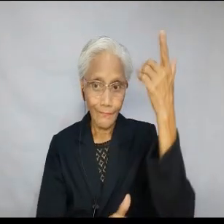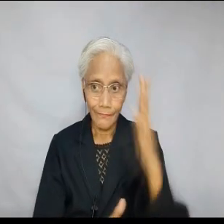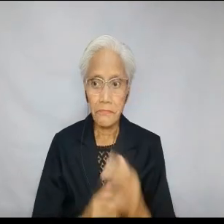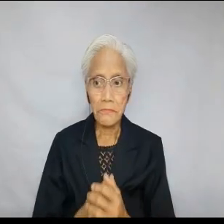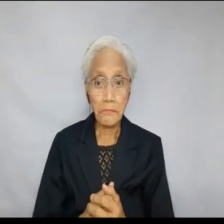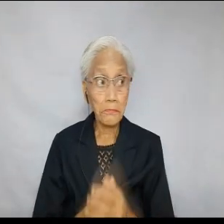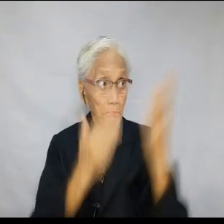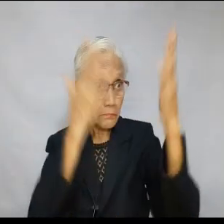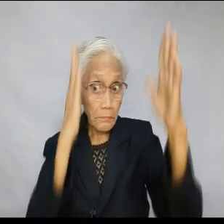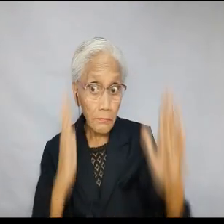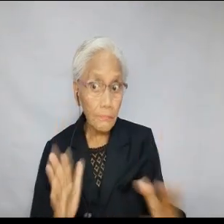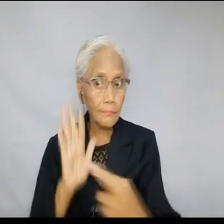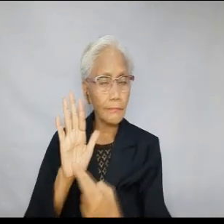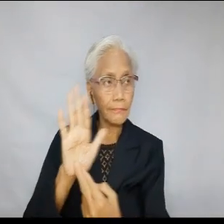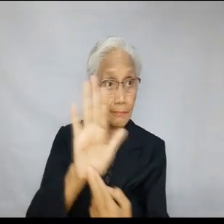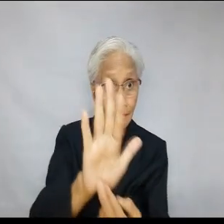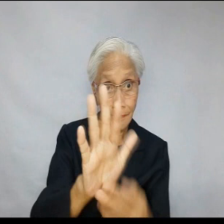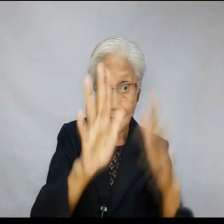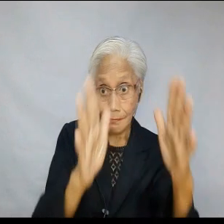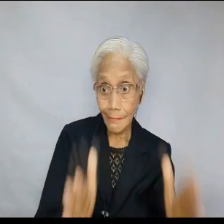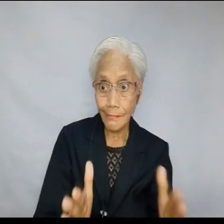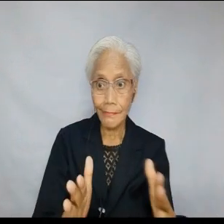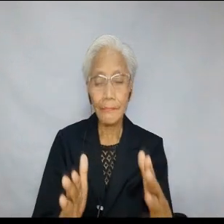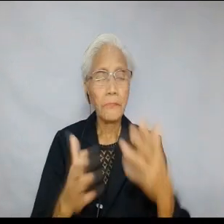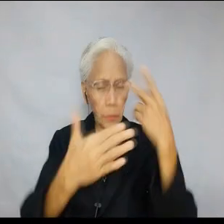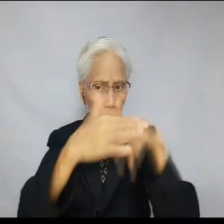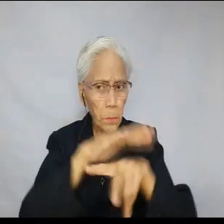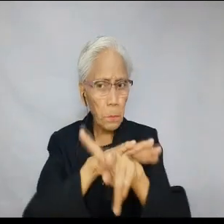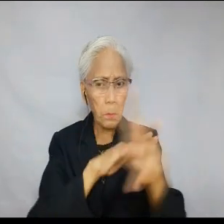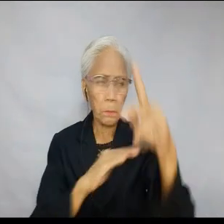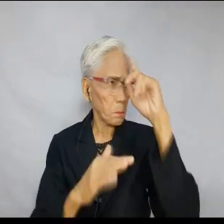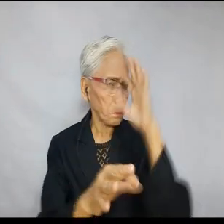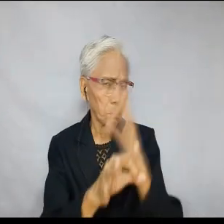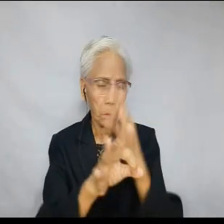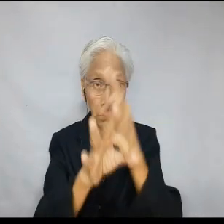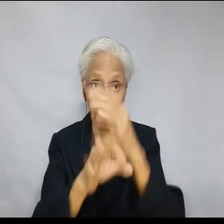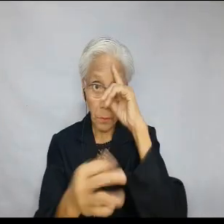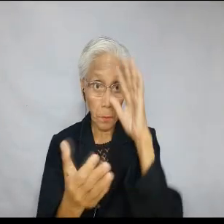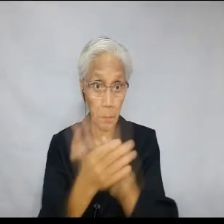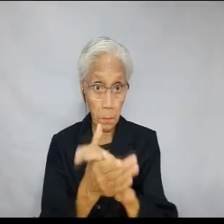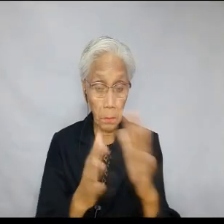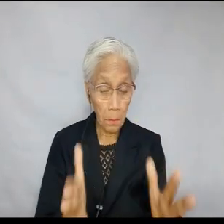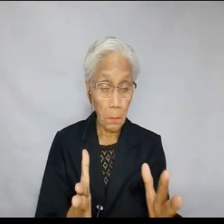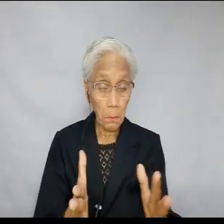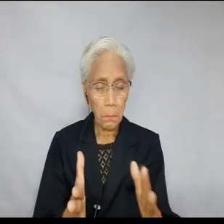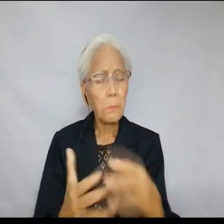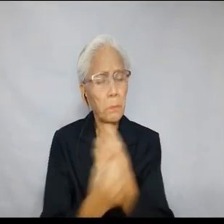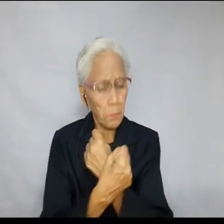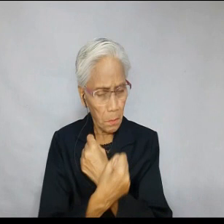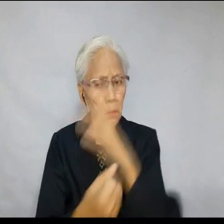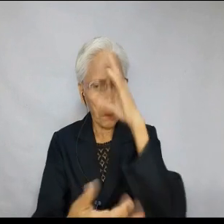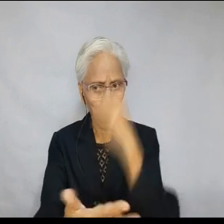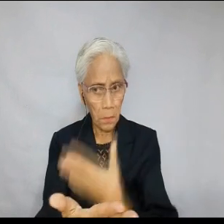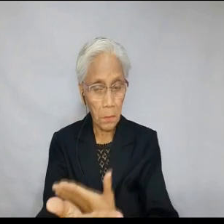servants represent the prophets and faithful believers. And the beloved son